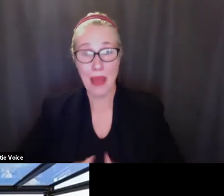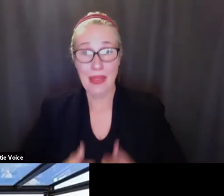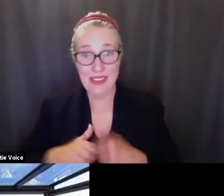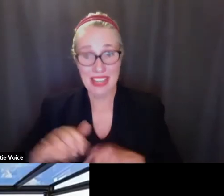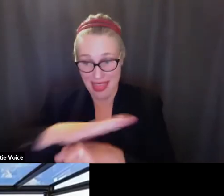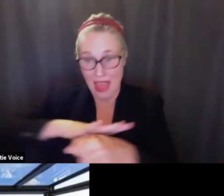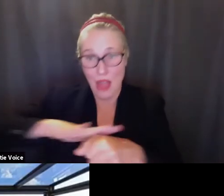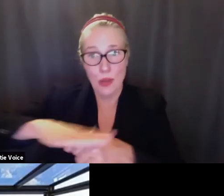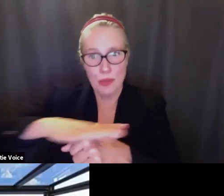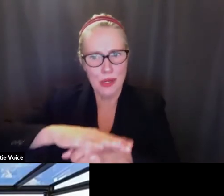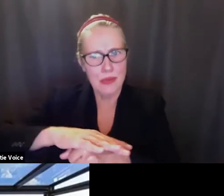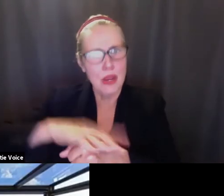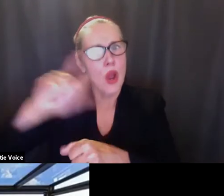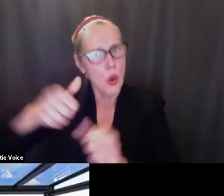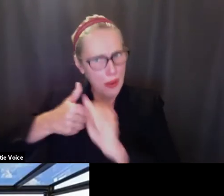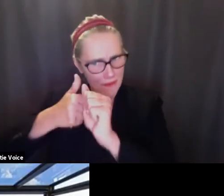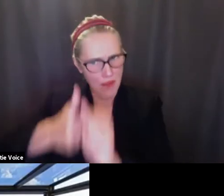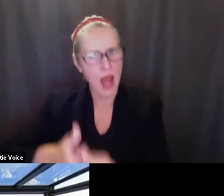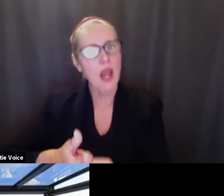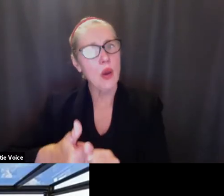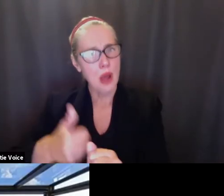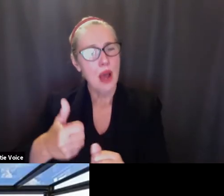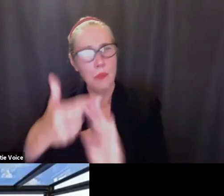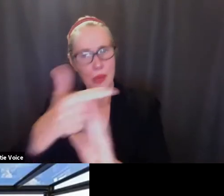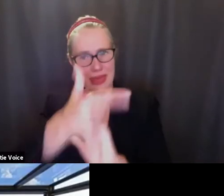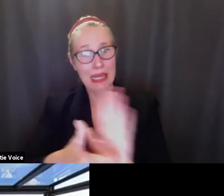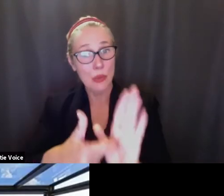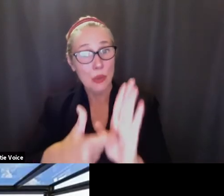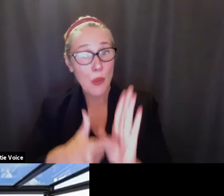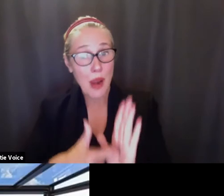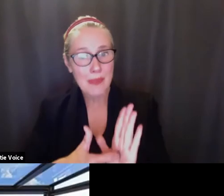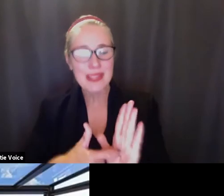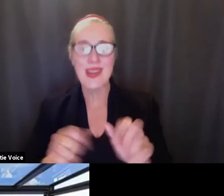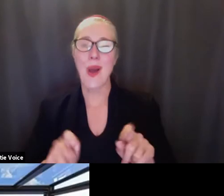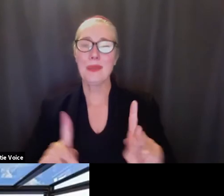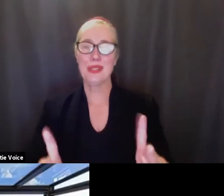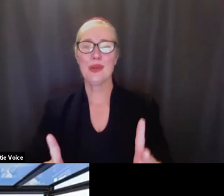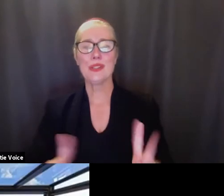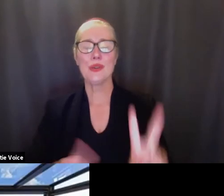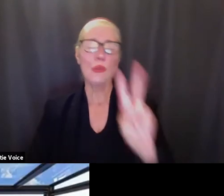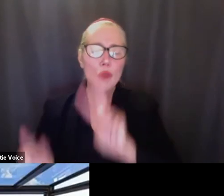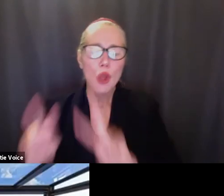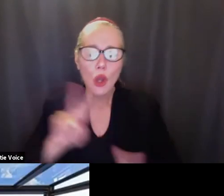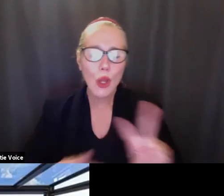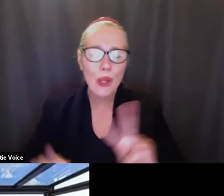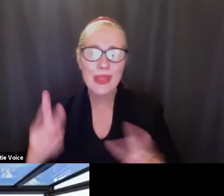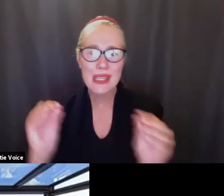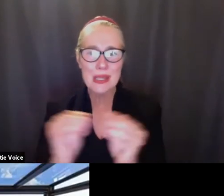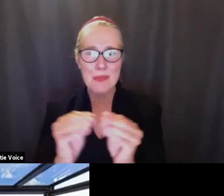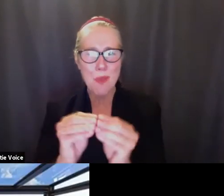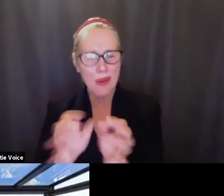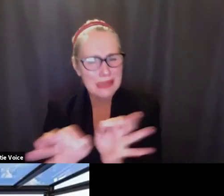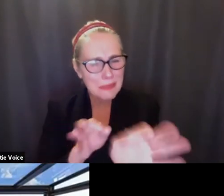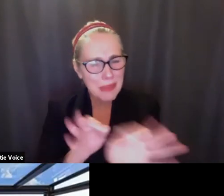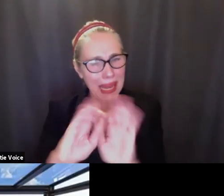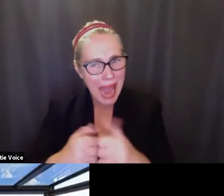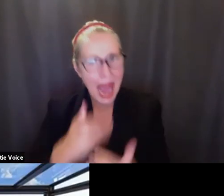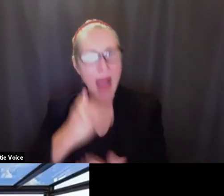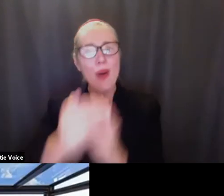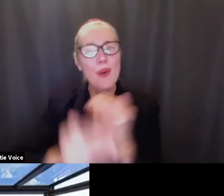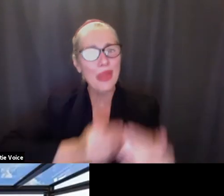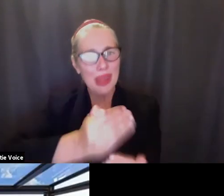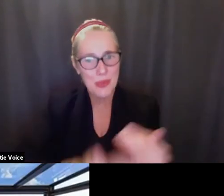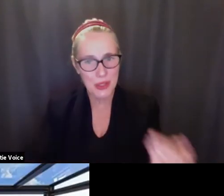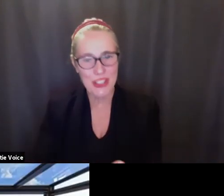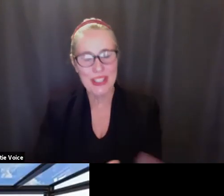what we're supposed to based on the legal requirements and so really this is an opportunity to look at those we'll explain how they kind of work and then